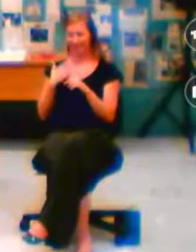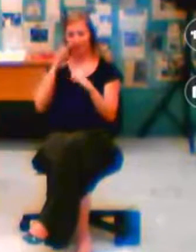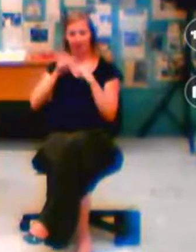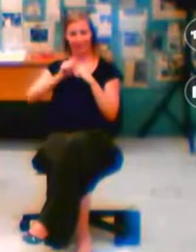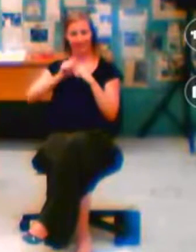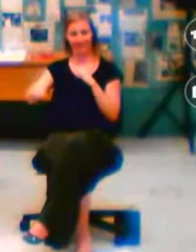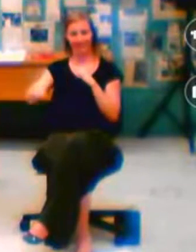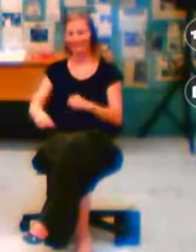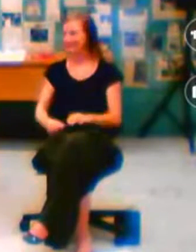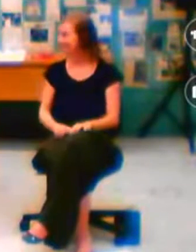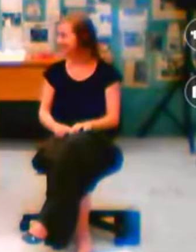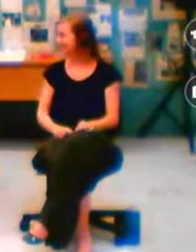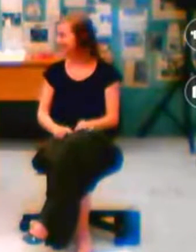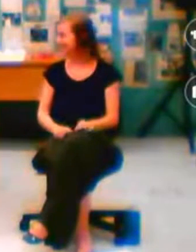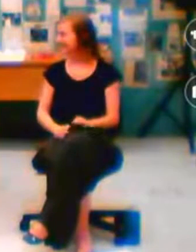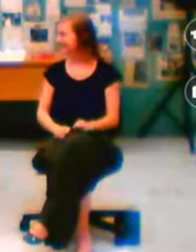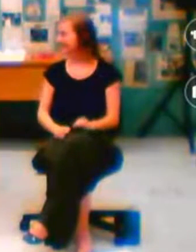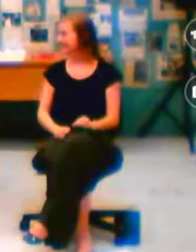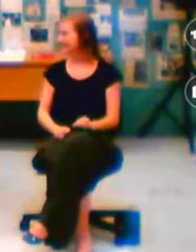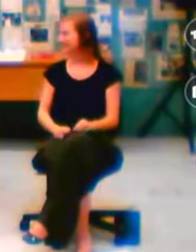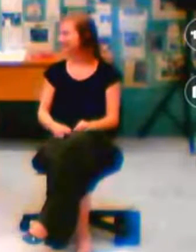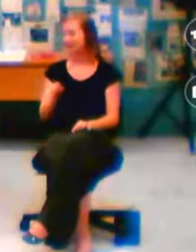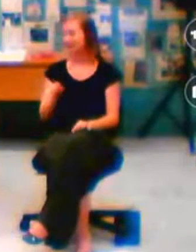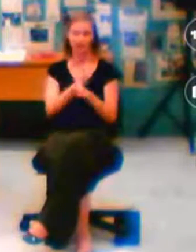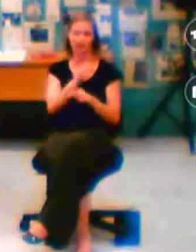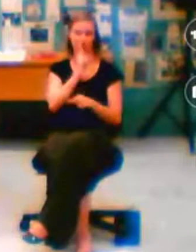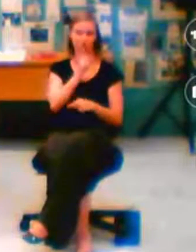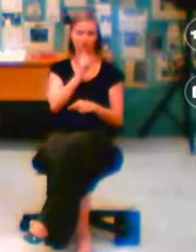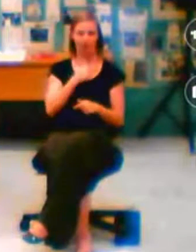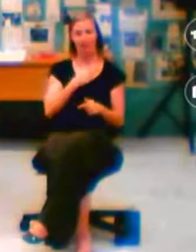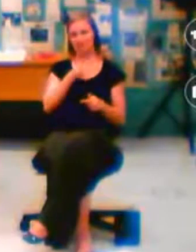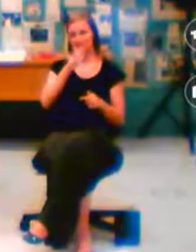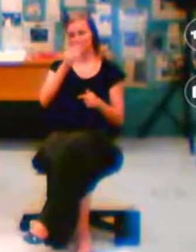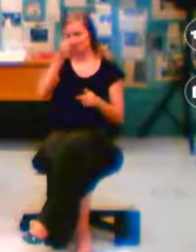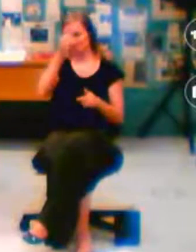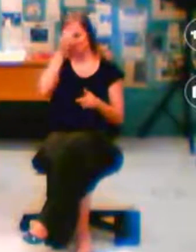and we have to repeat them for the internet, you mind rolling up here so they just hear you?